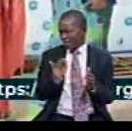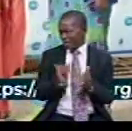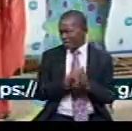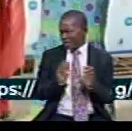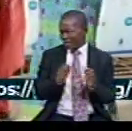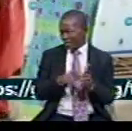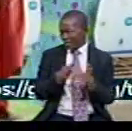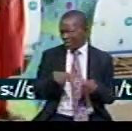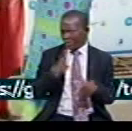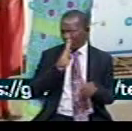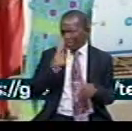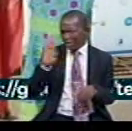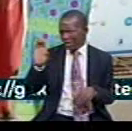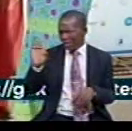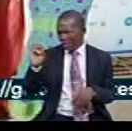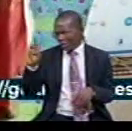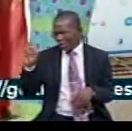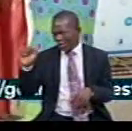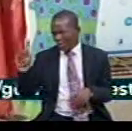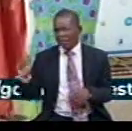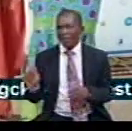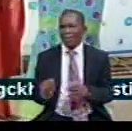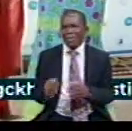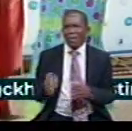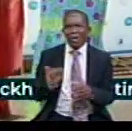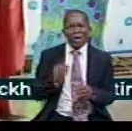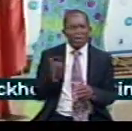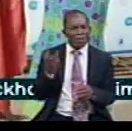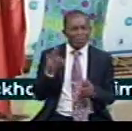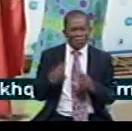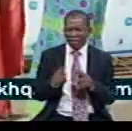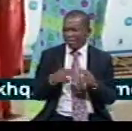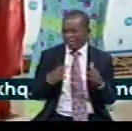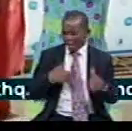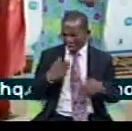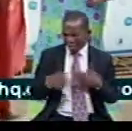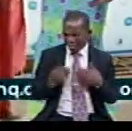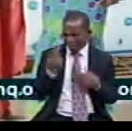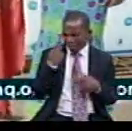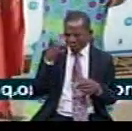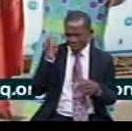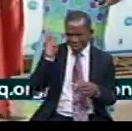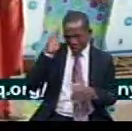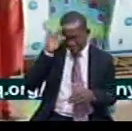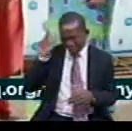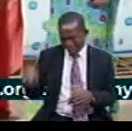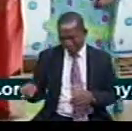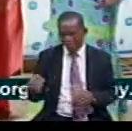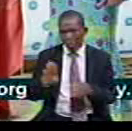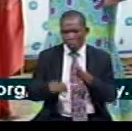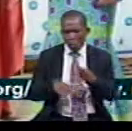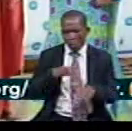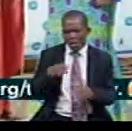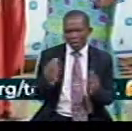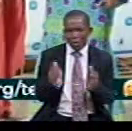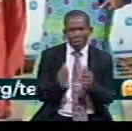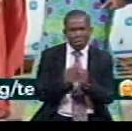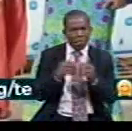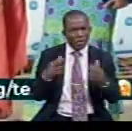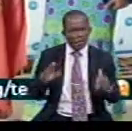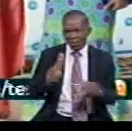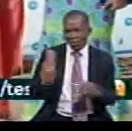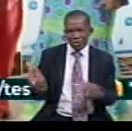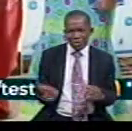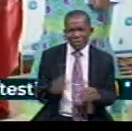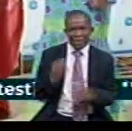said, this one myself, I'll follow him. I was so much excited to see him walk without the crutches. So indeed, it's the doing of the